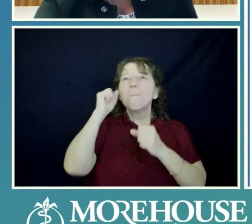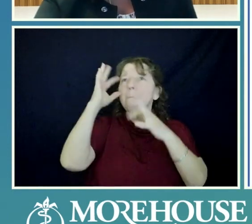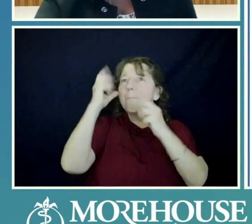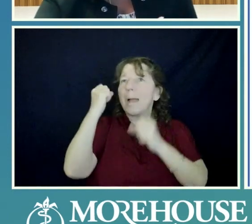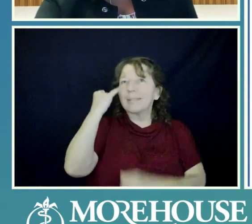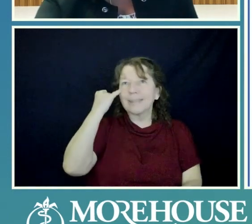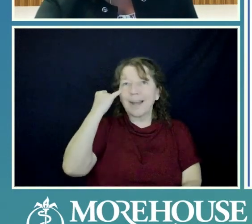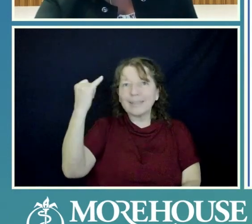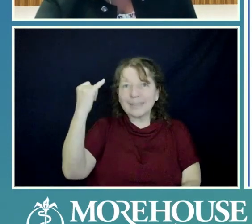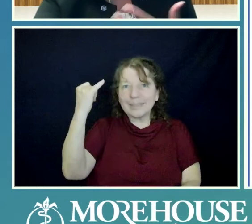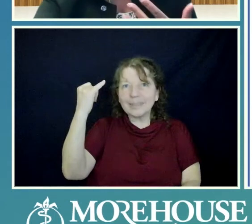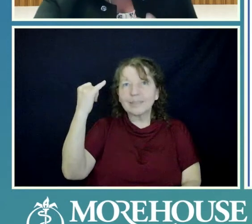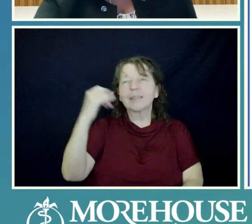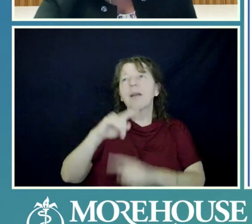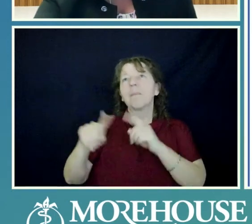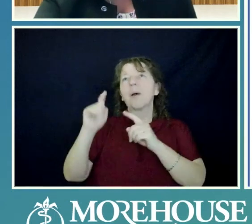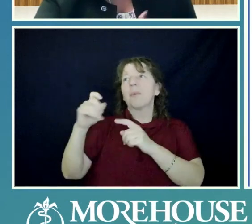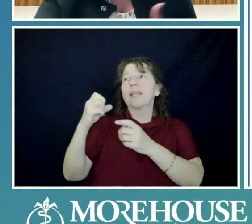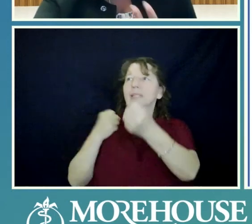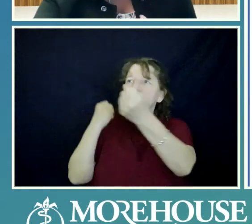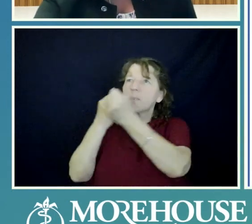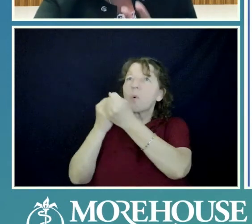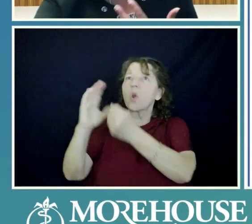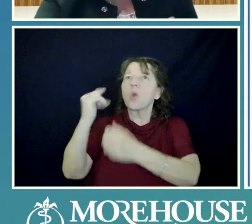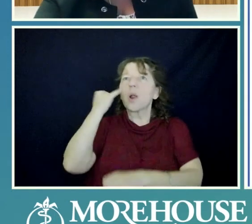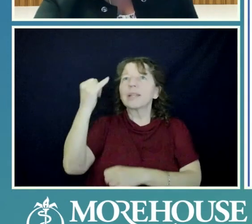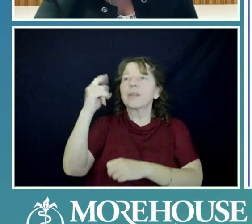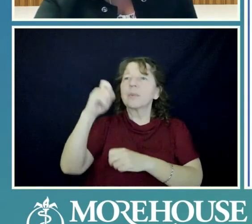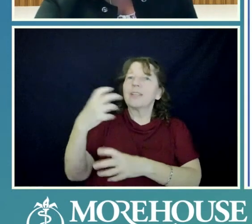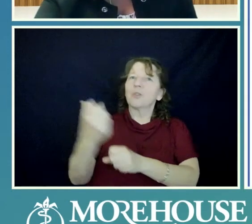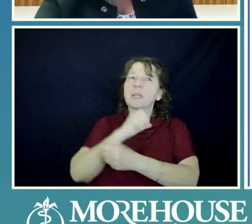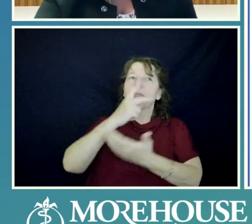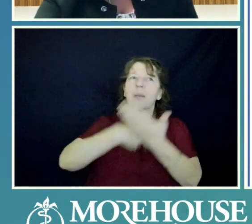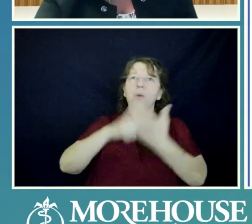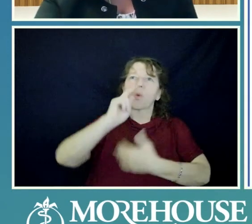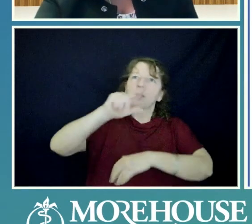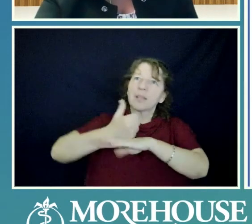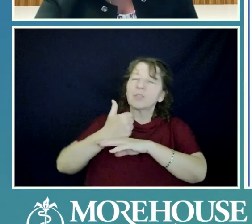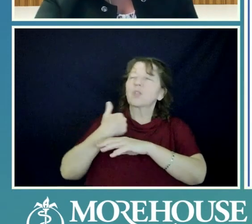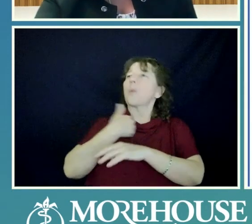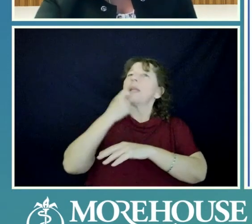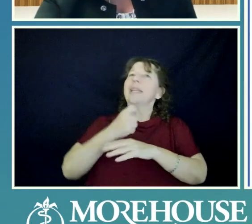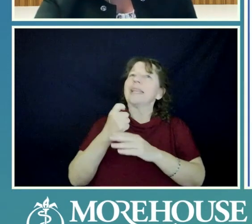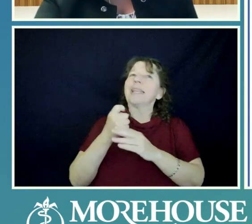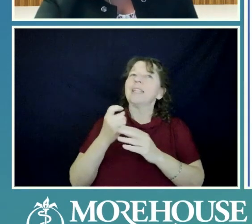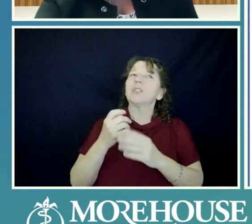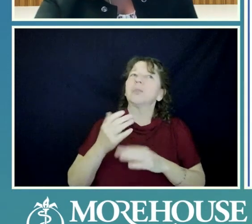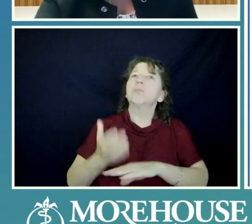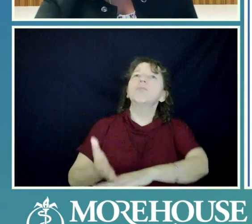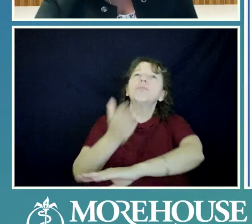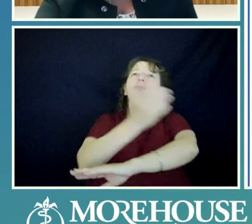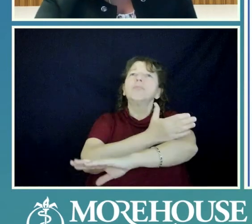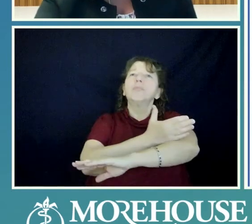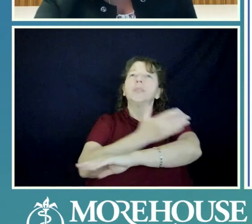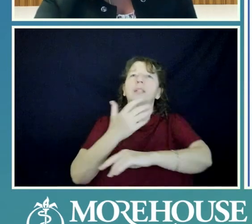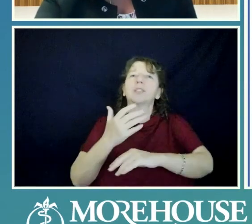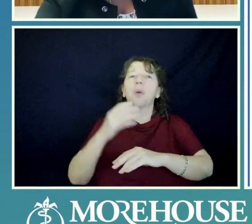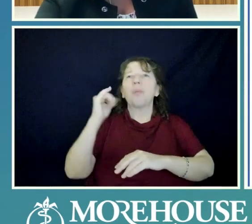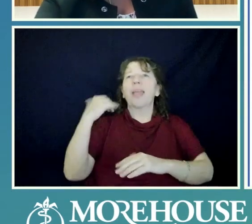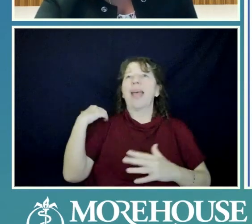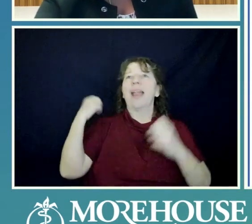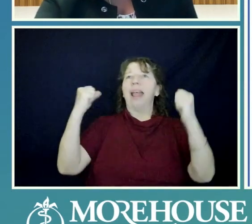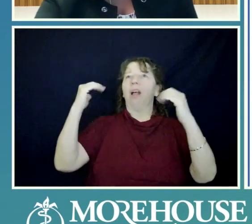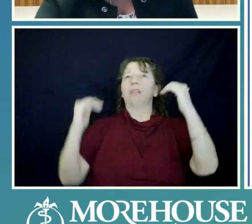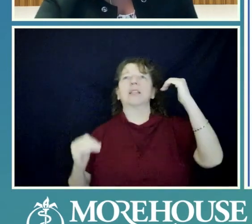need to get funded and programmed so that we can move the needle in addressing health disparities and move toward